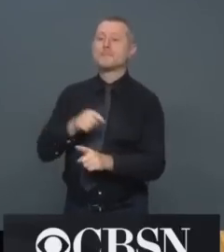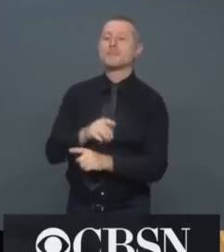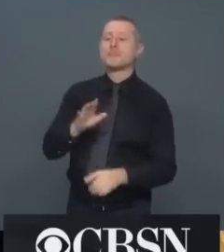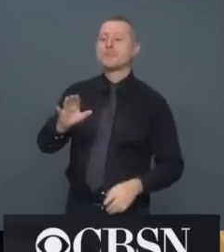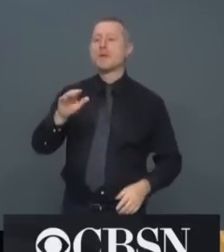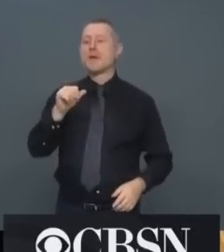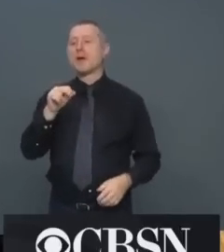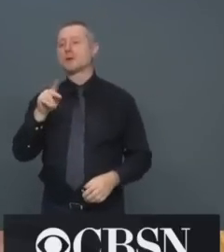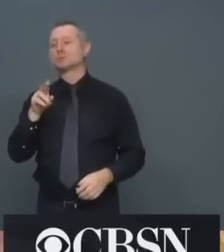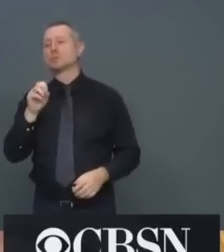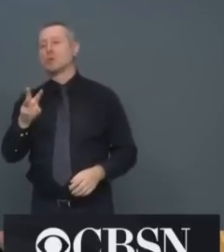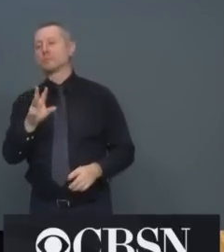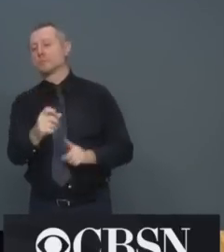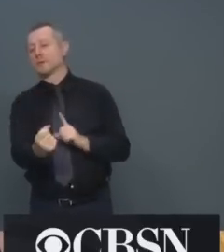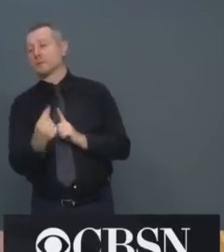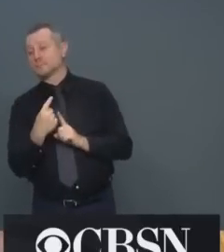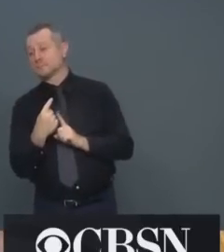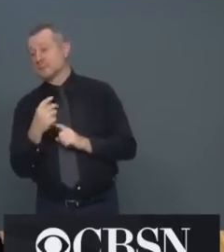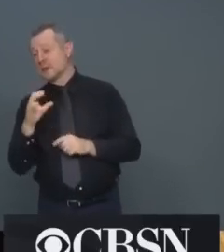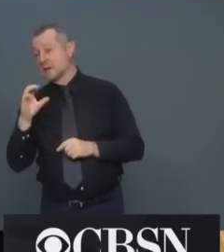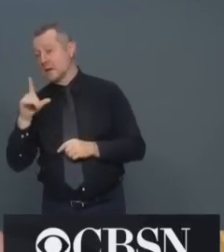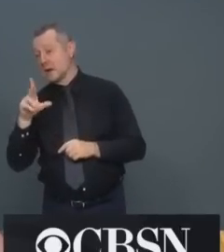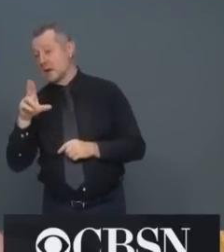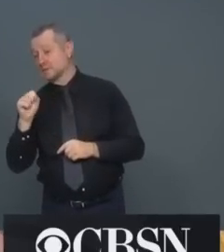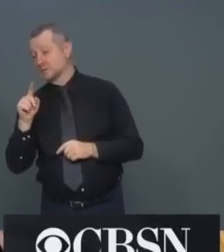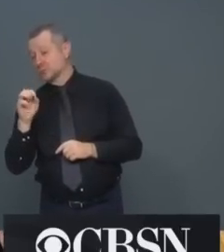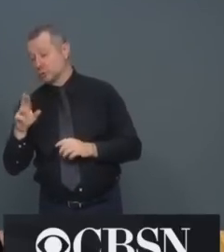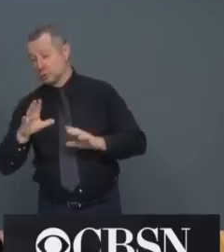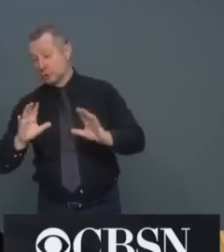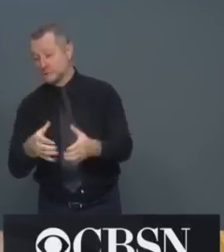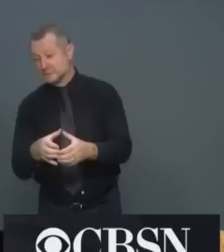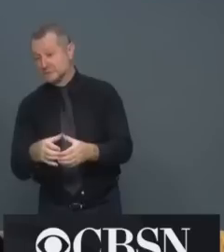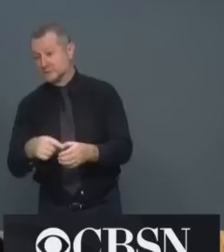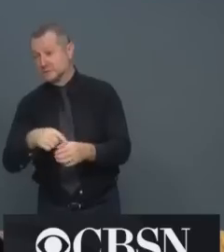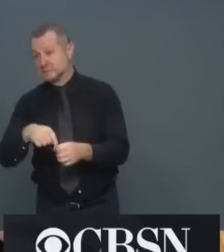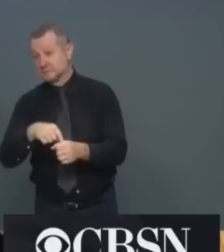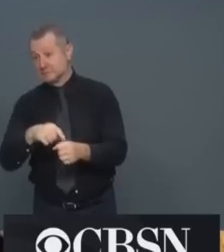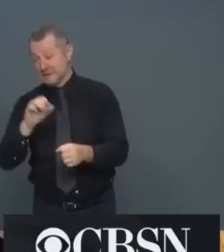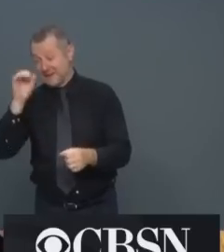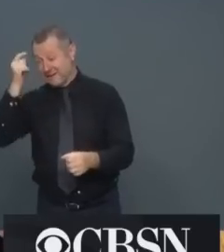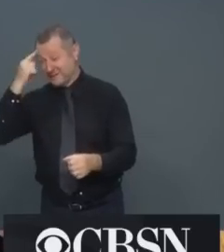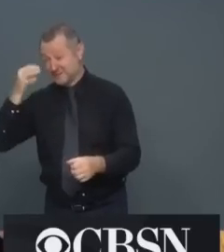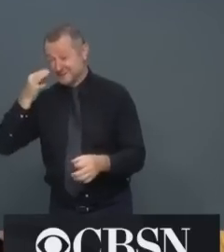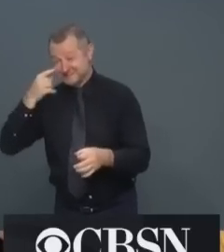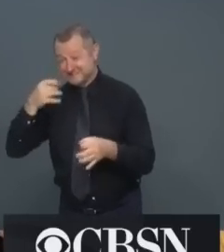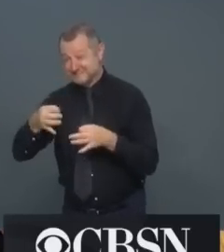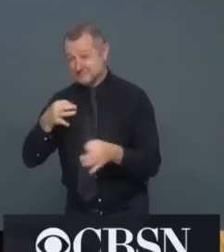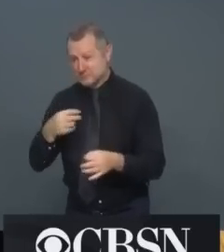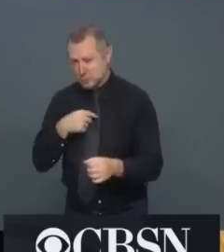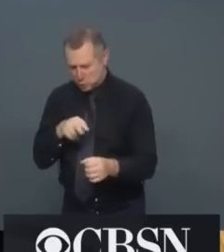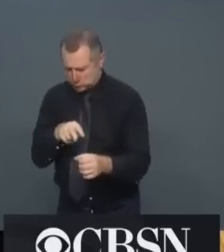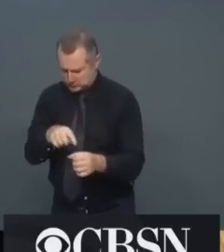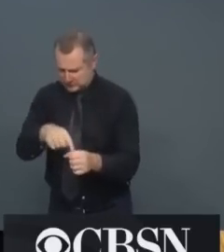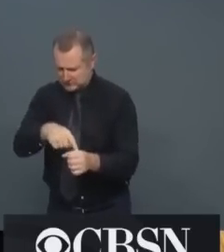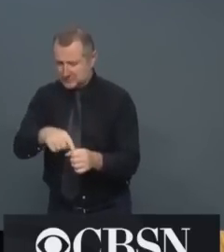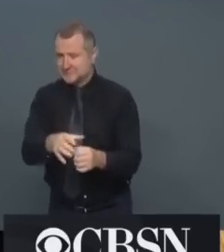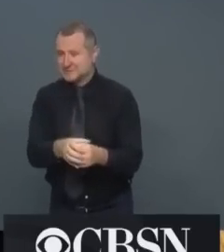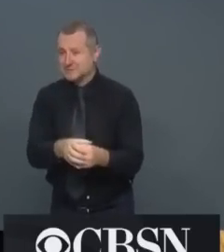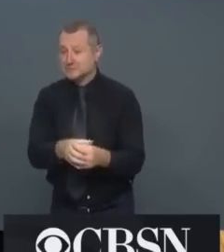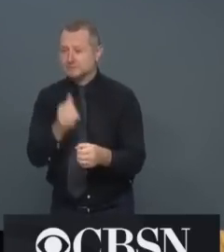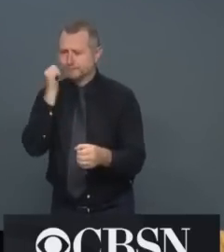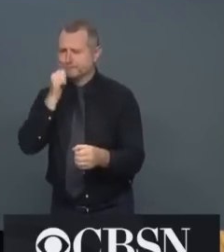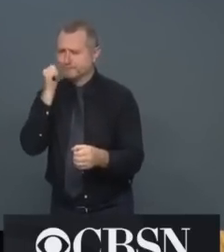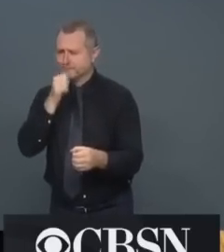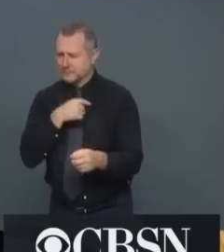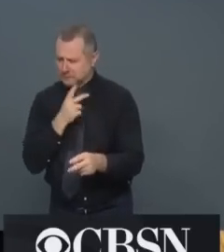clusters, when, to the governor's point, the jurisdictions handle these clusters, we monitor them obviously on an ongoing basis. Contact tracing is something